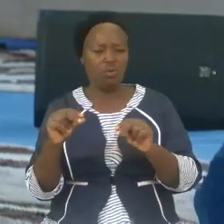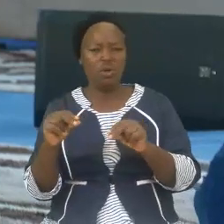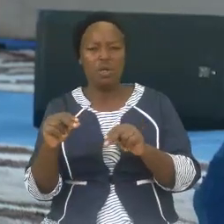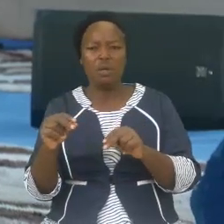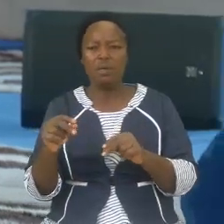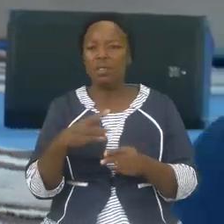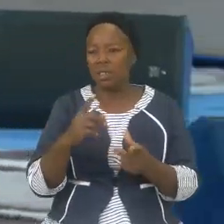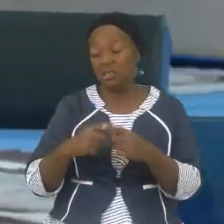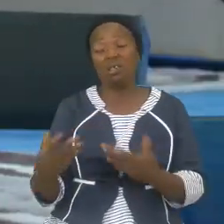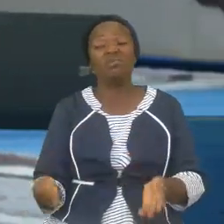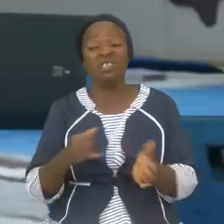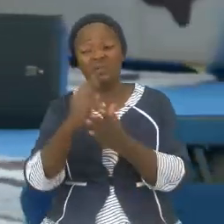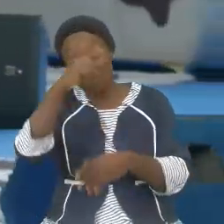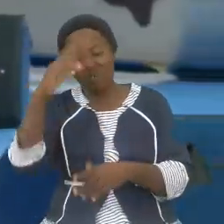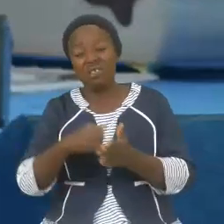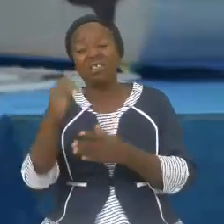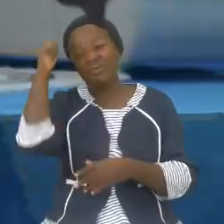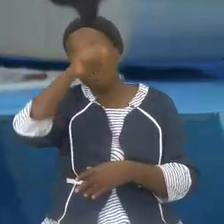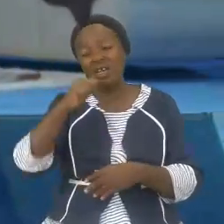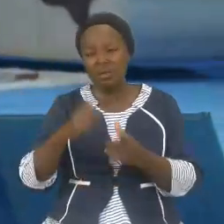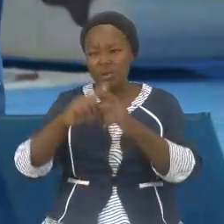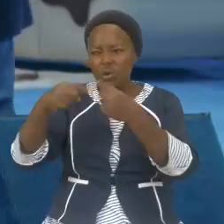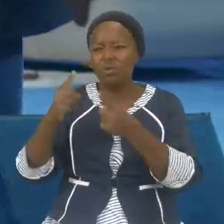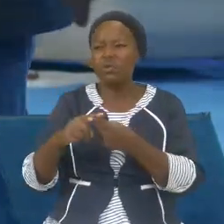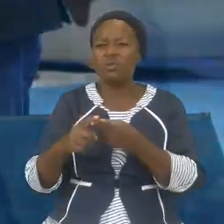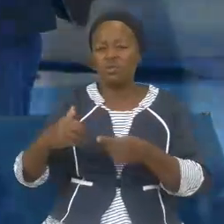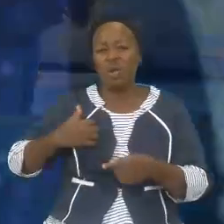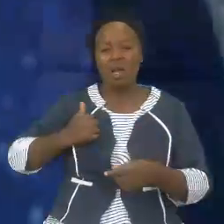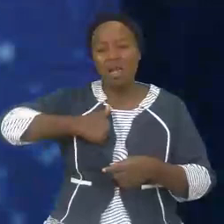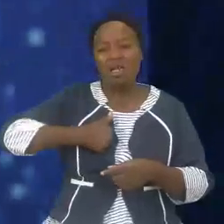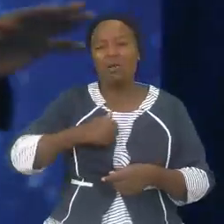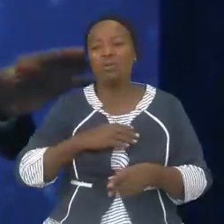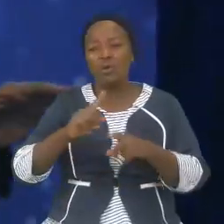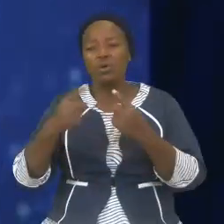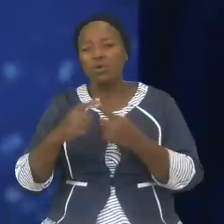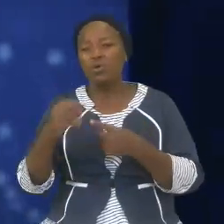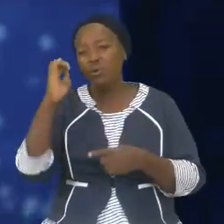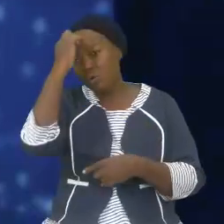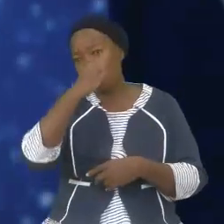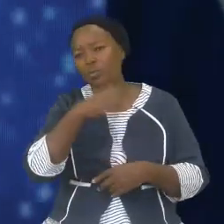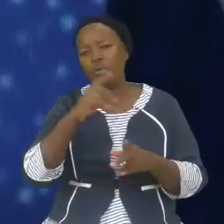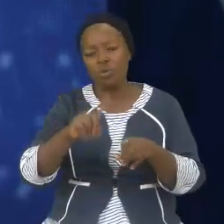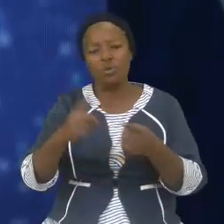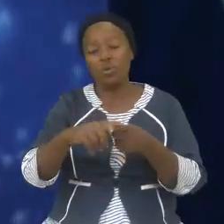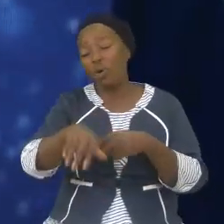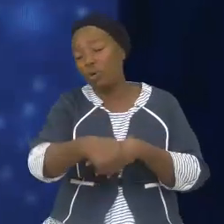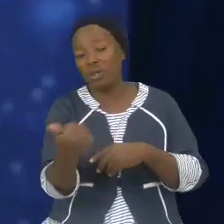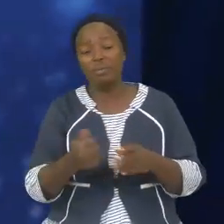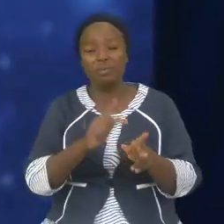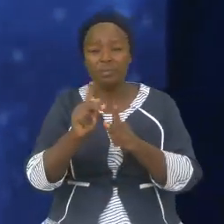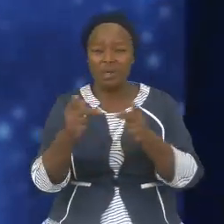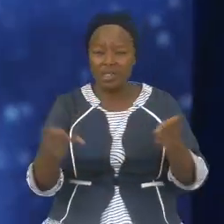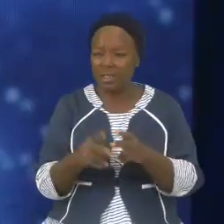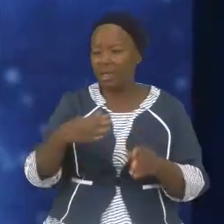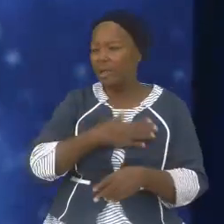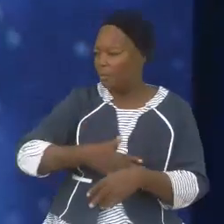it's Africa. And then we go to America and we go to Canada and we go to Europe. We go to all those places and we say,